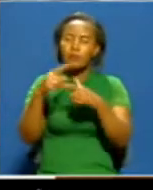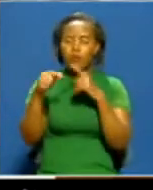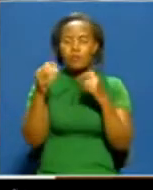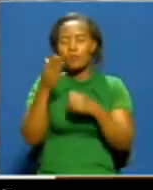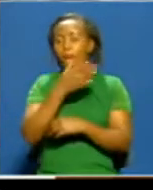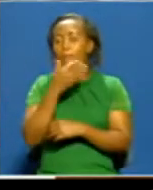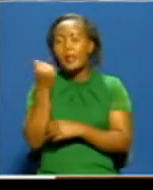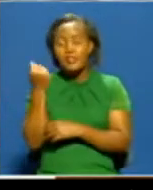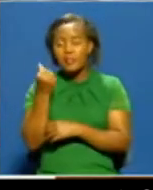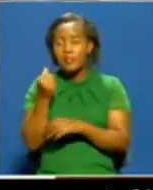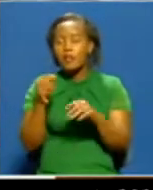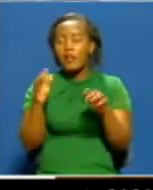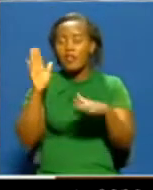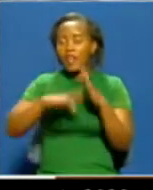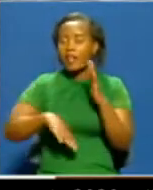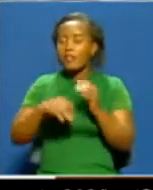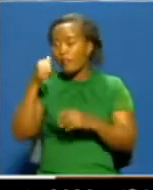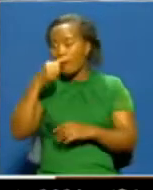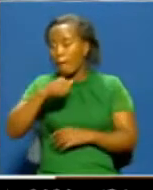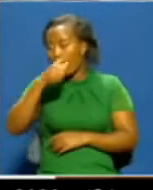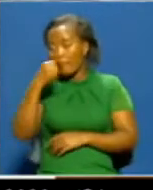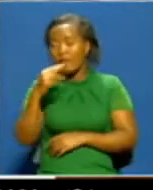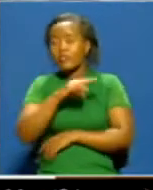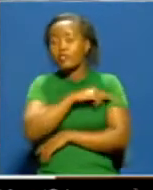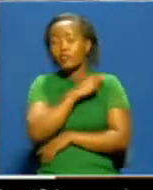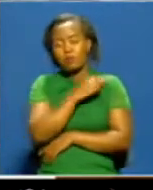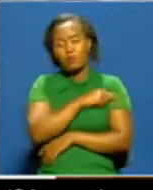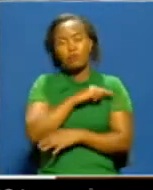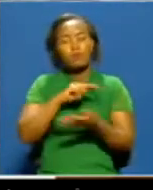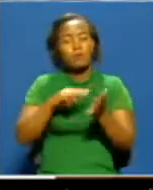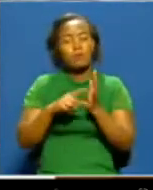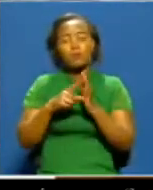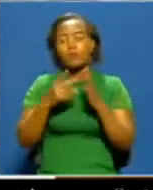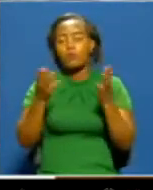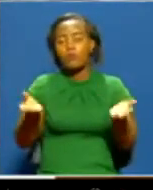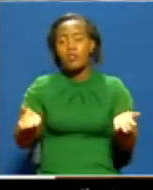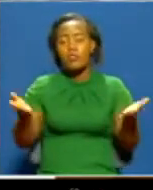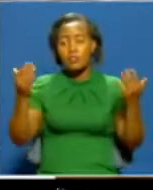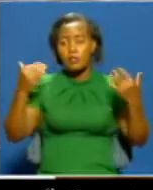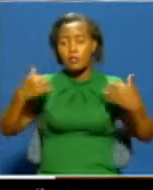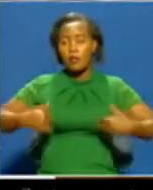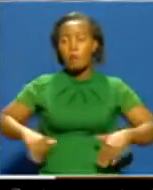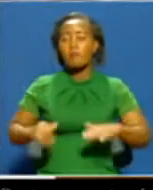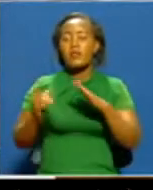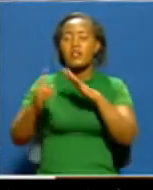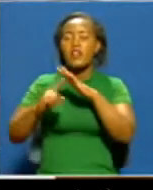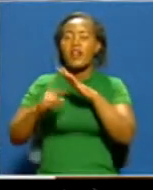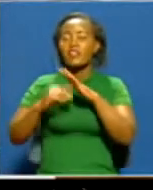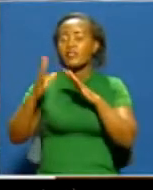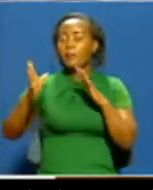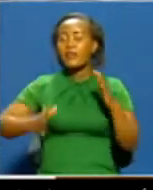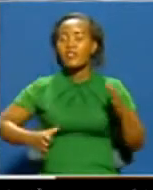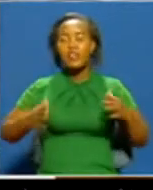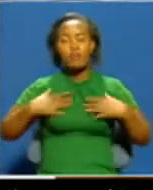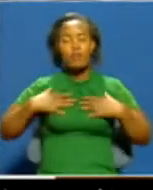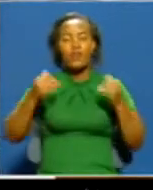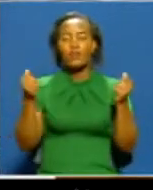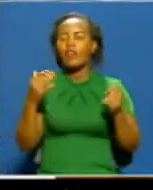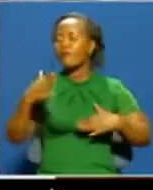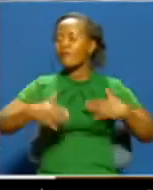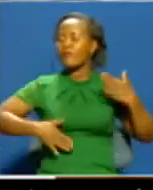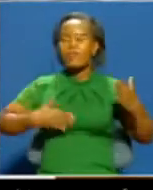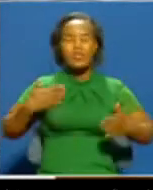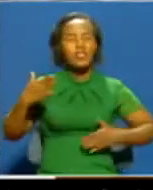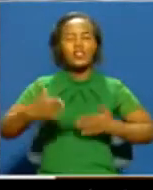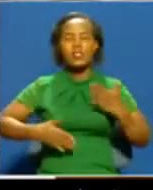that in a private hospital. So for me, as Minister for Health, I'm very proud of that. I'm very proud of the fact